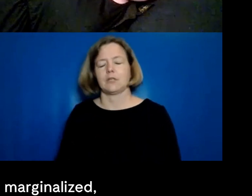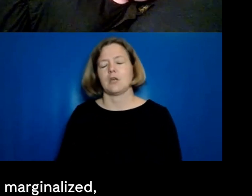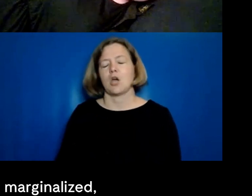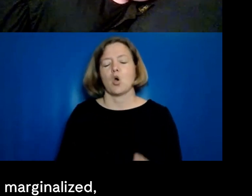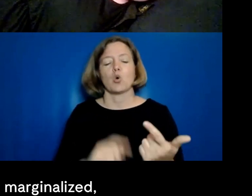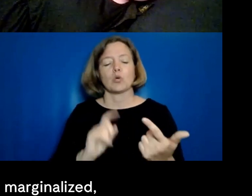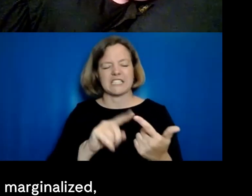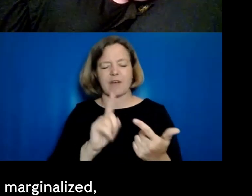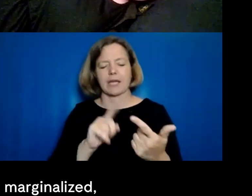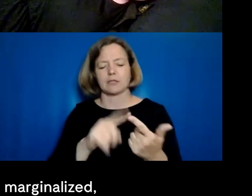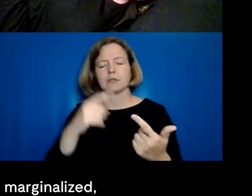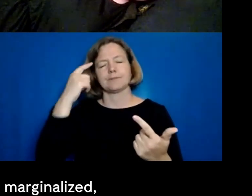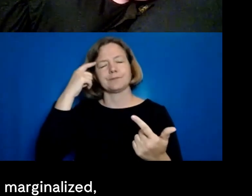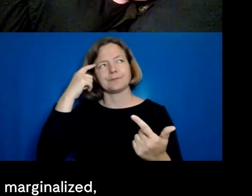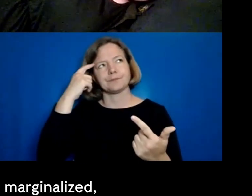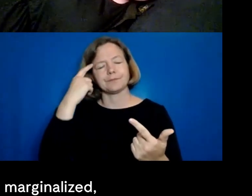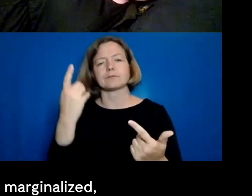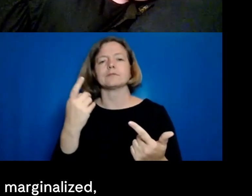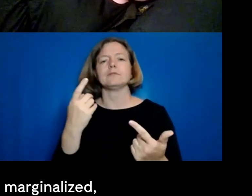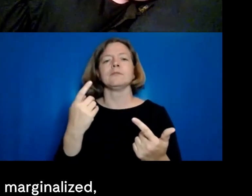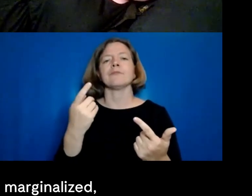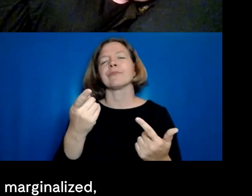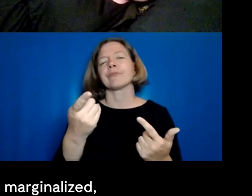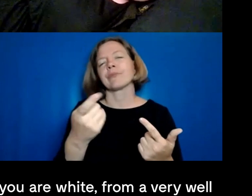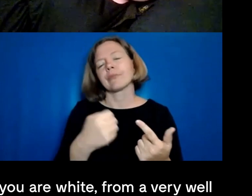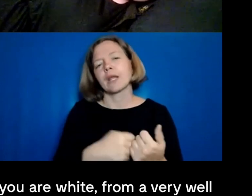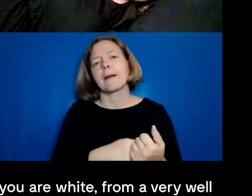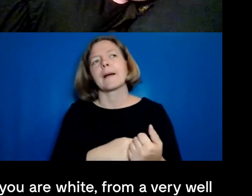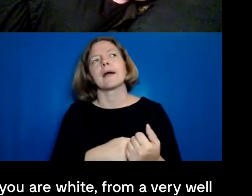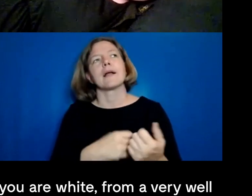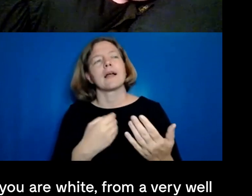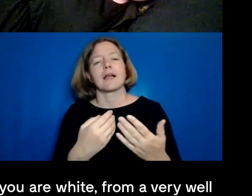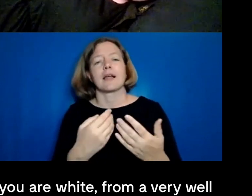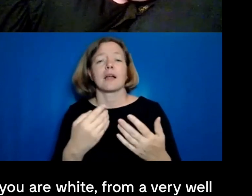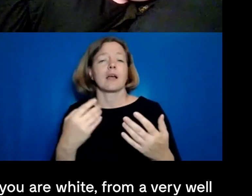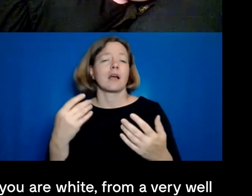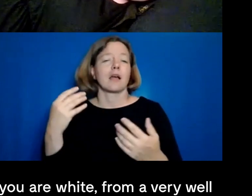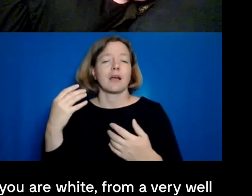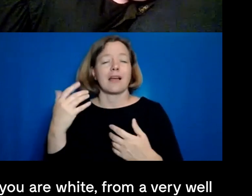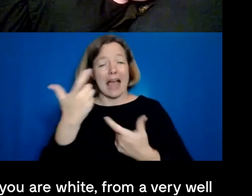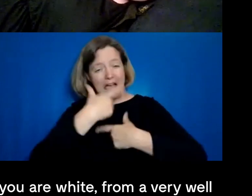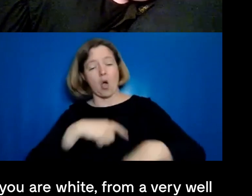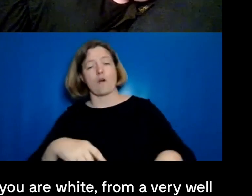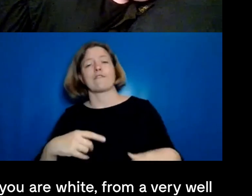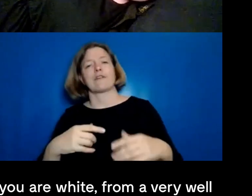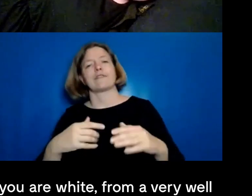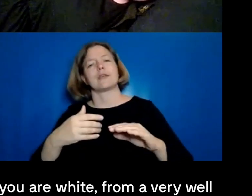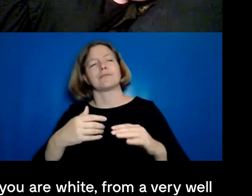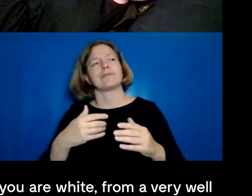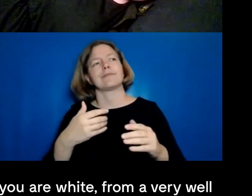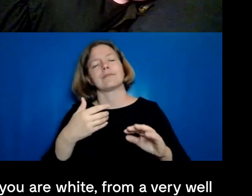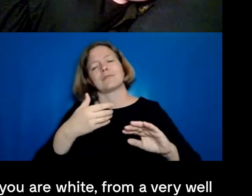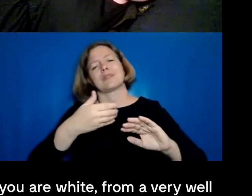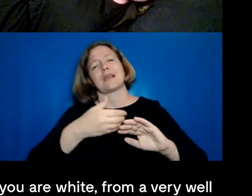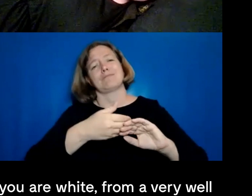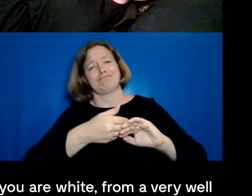are marginalized, not like more in like oppression Olympics, but of course we all know that if you